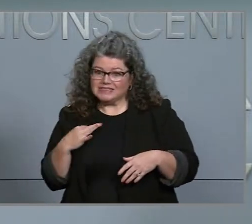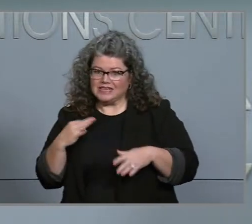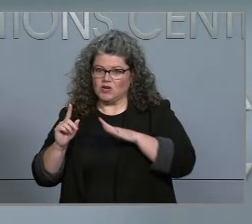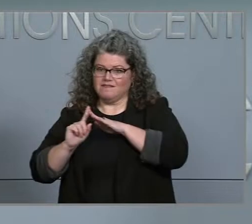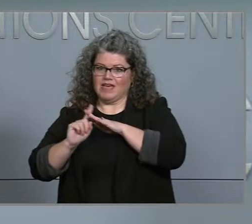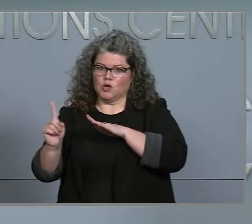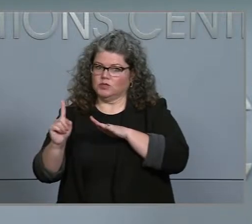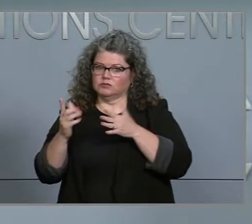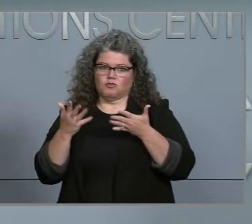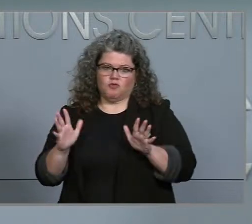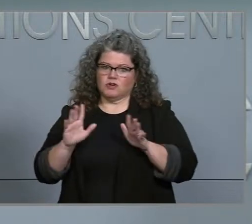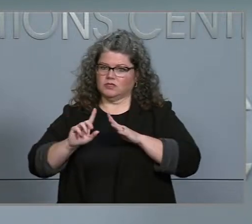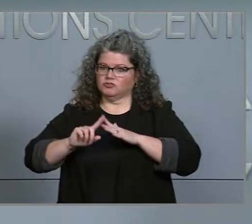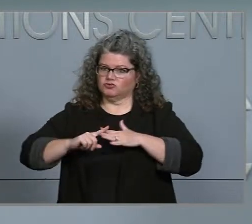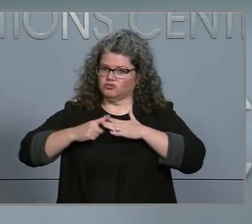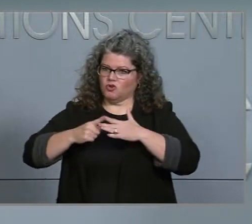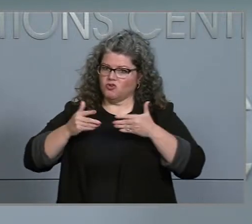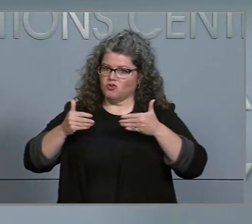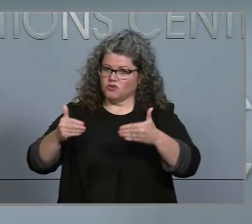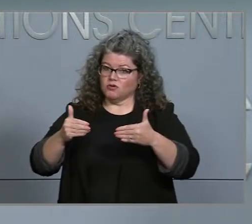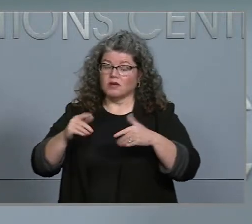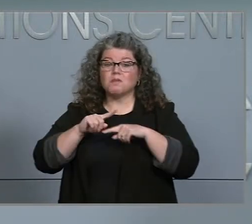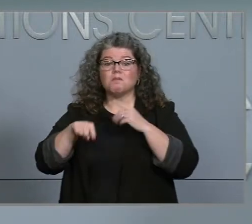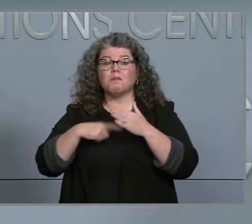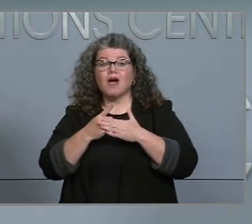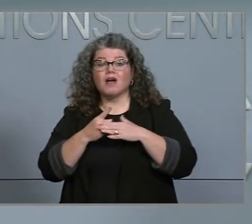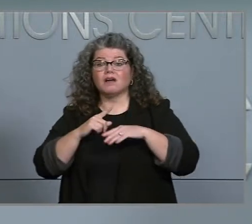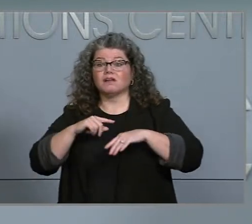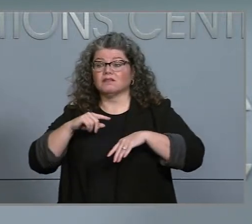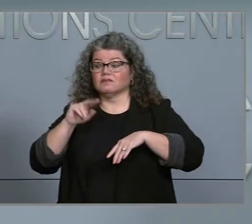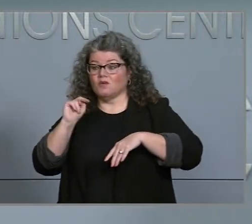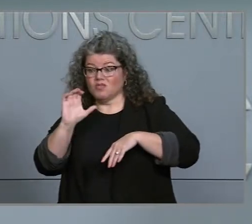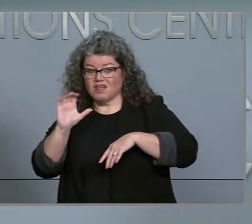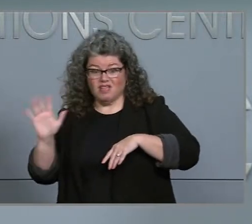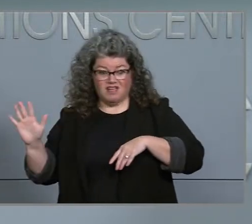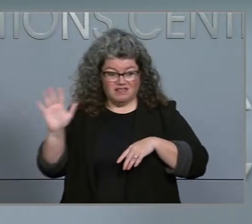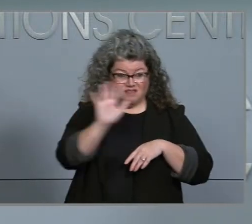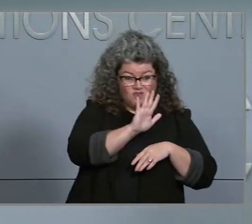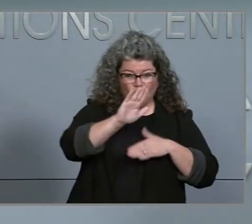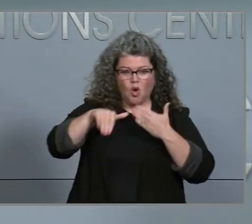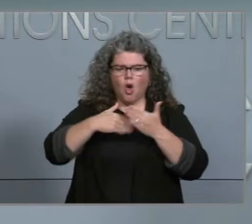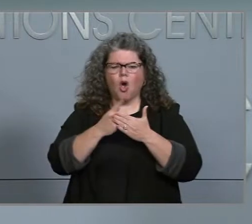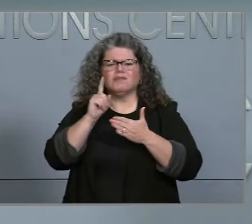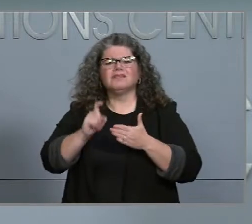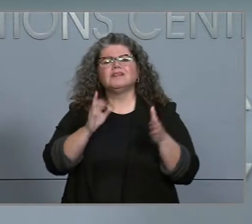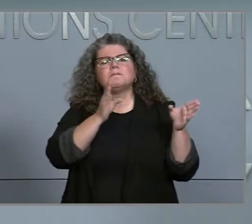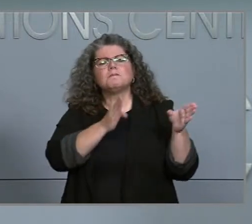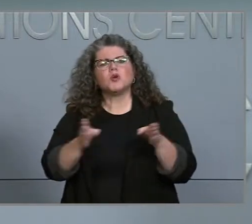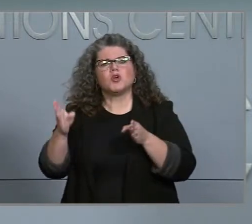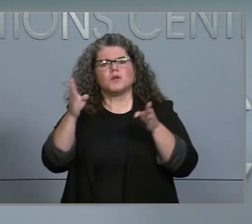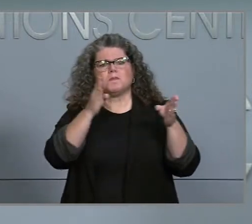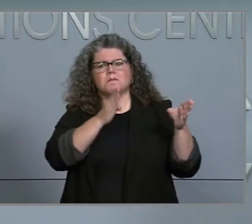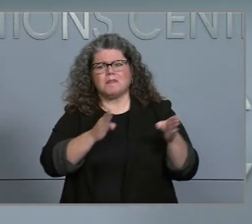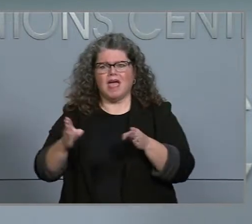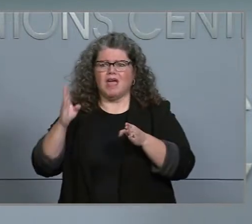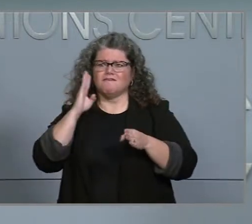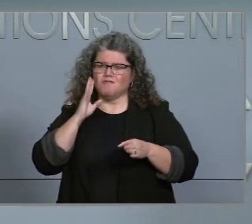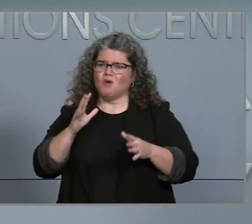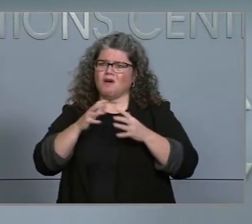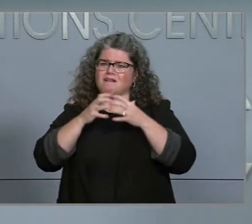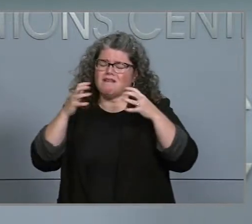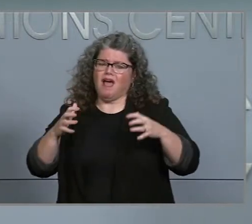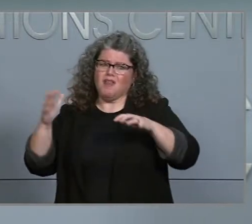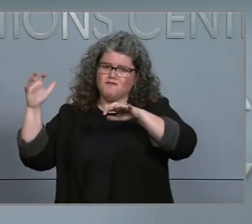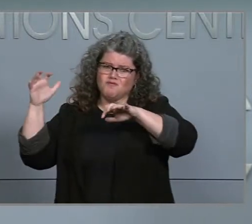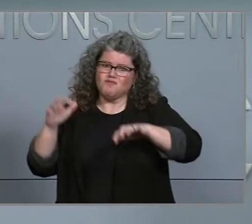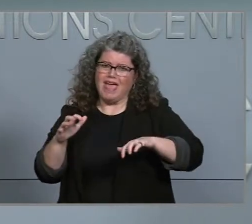underway. However, all North Carolinians across our state need to be prepared for a deluge. More